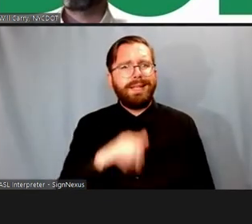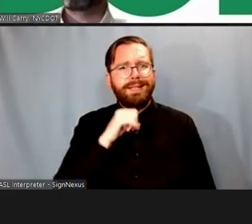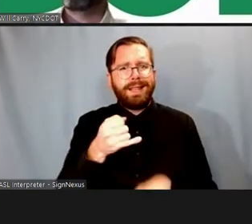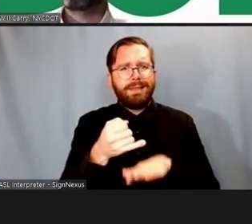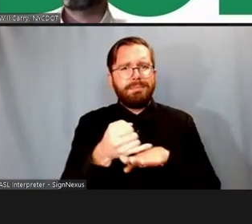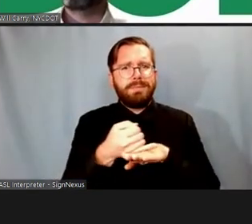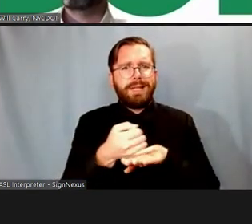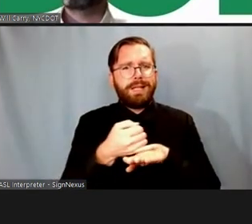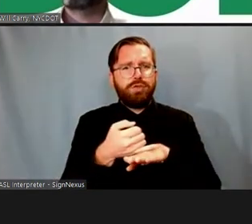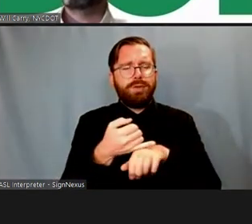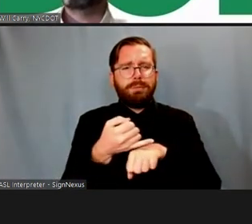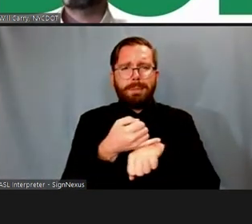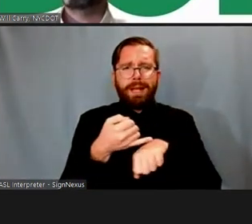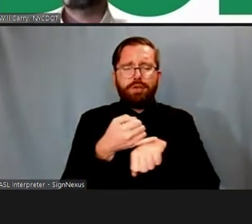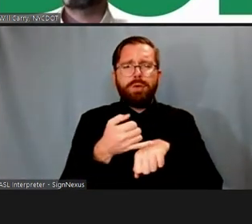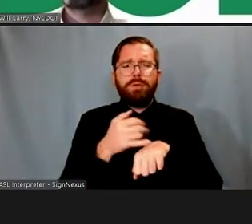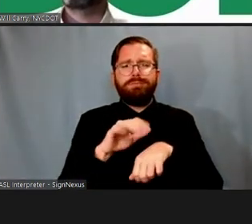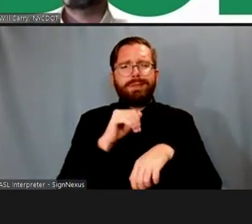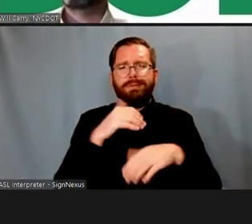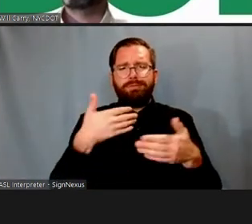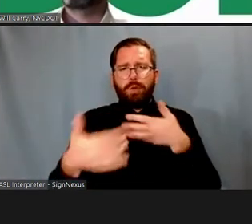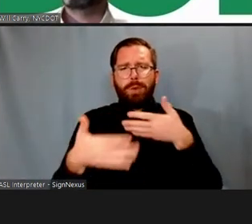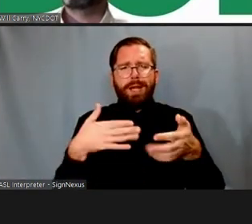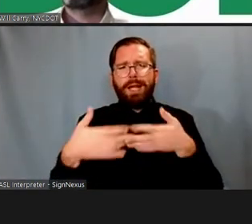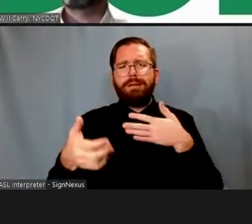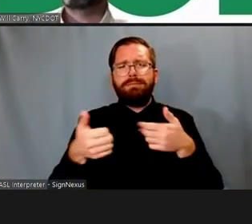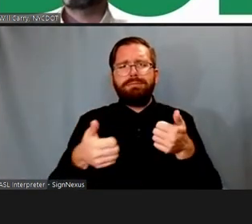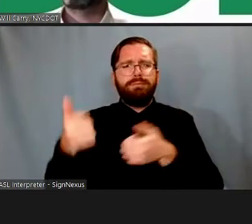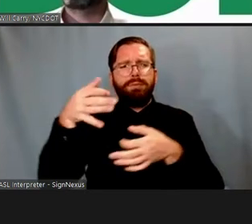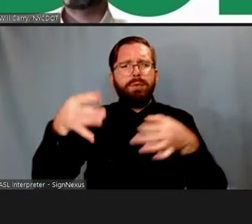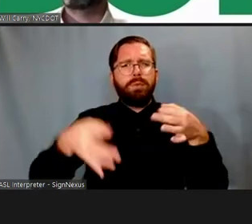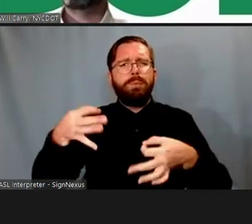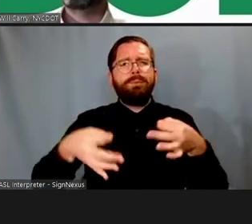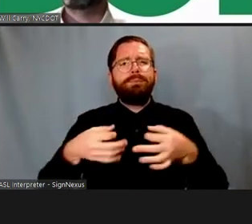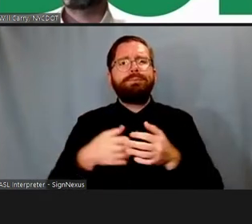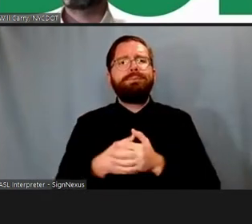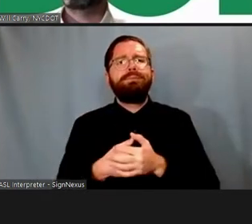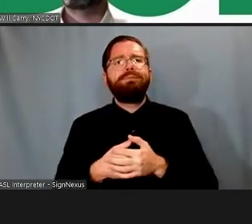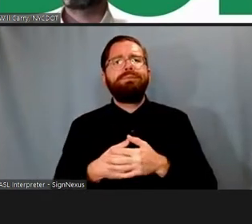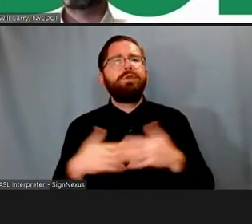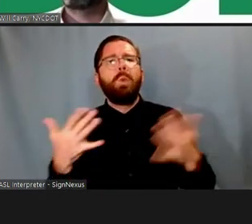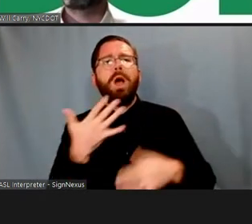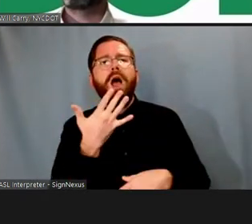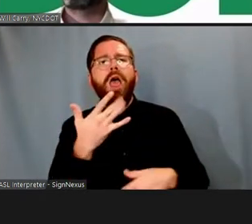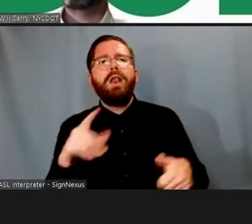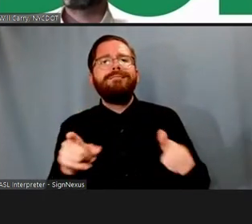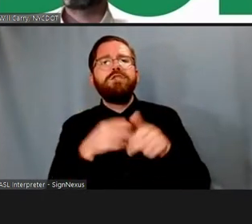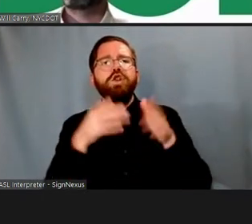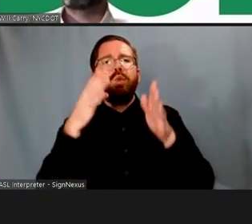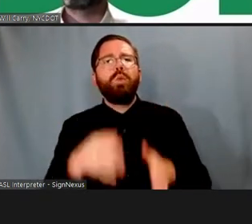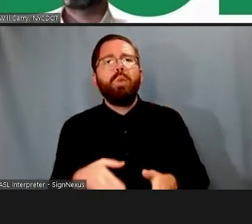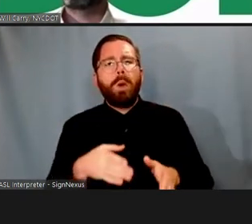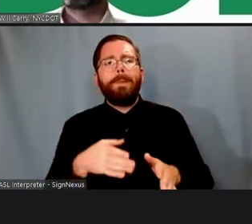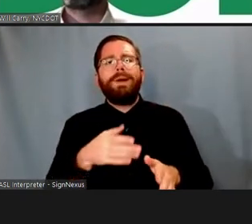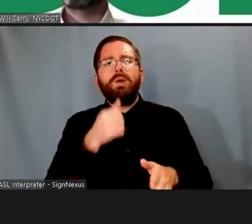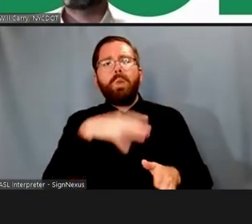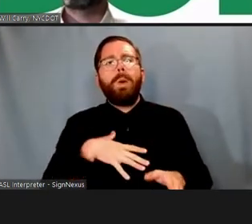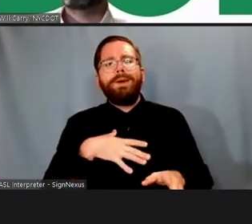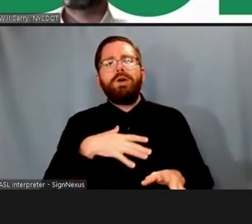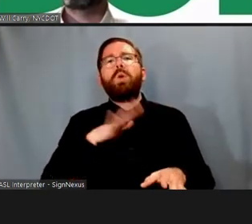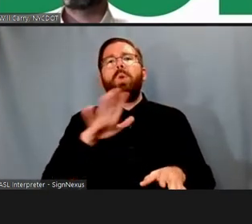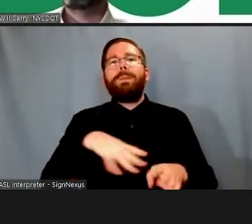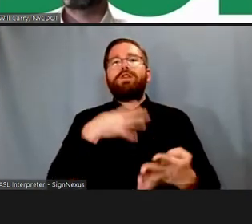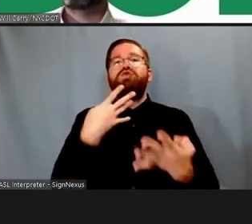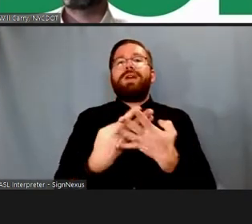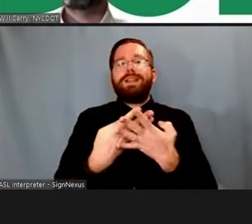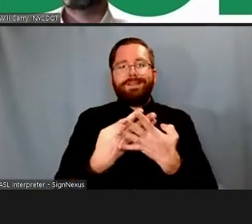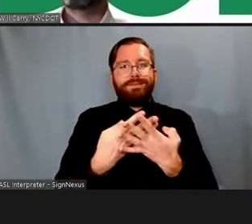the supreme court ruled oh and by the way what color is the first woman that's going to be arrested for not paying to go to work that's my biggest concern